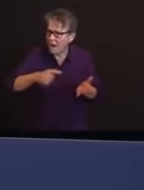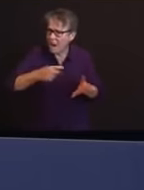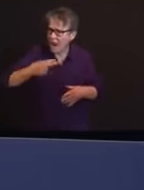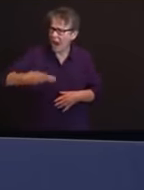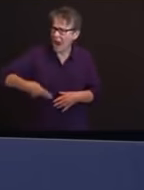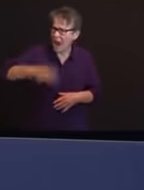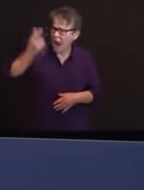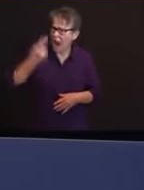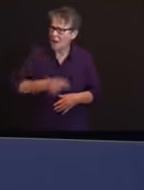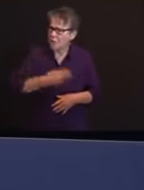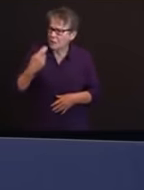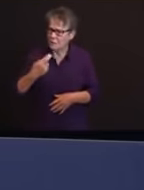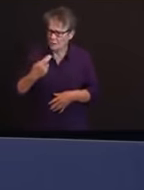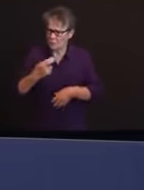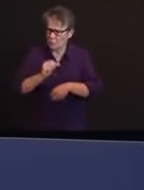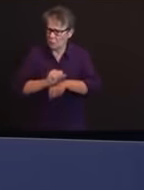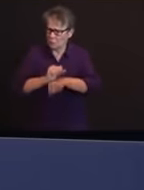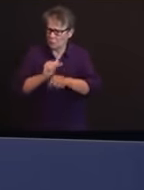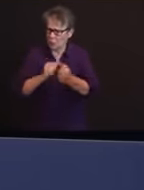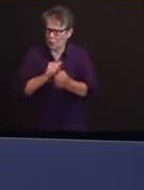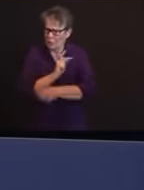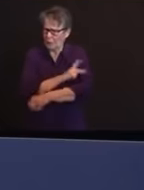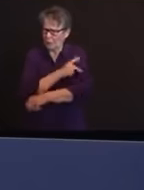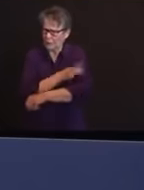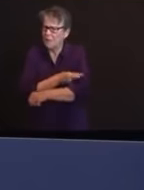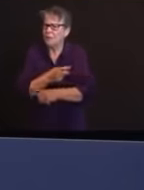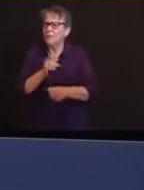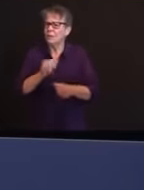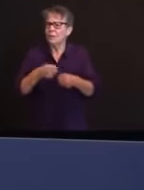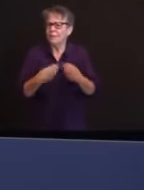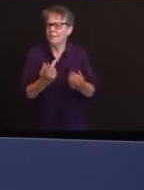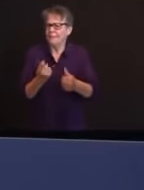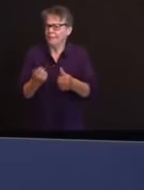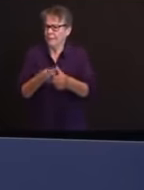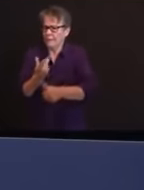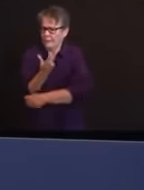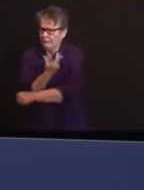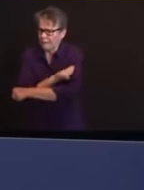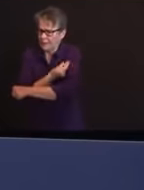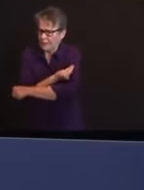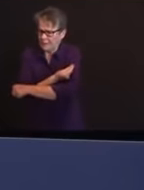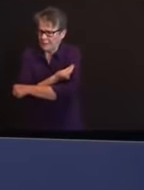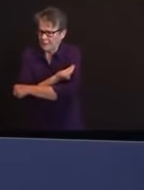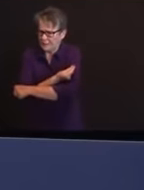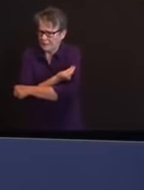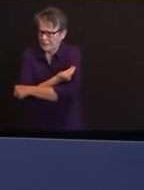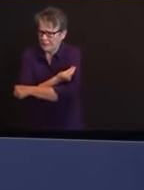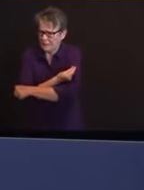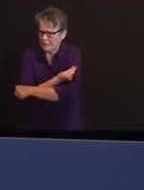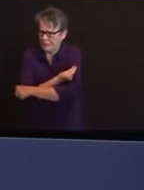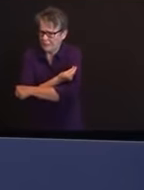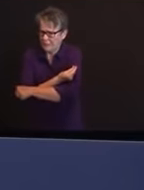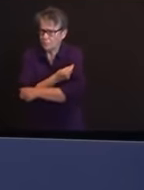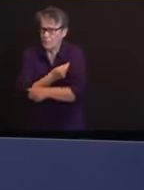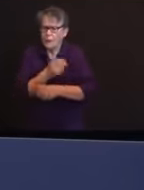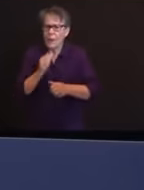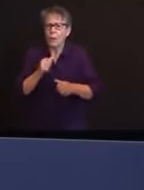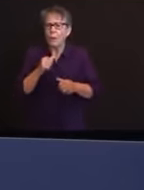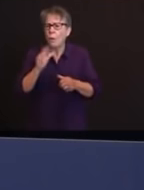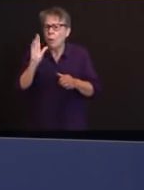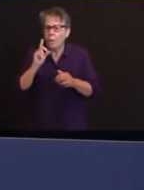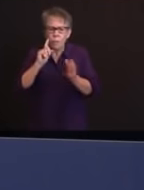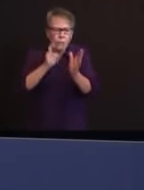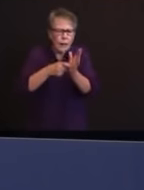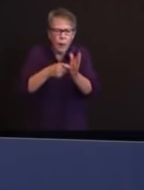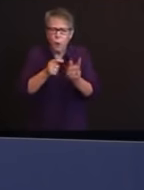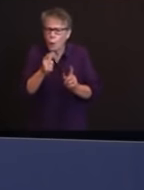the infectious disease. So we are identifying those as priority. We're